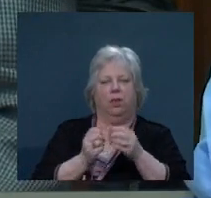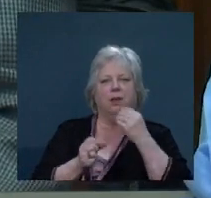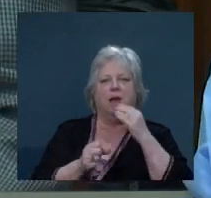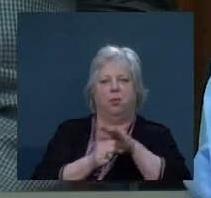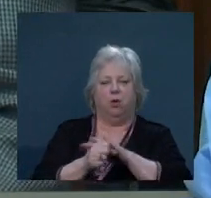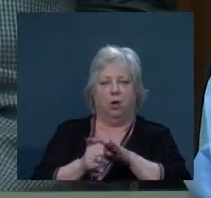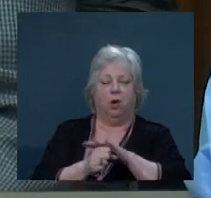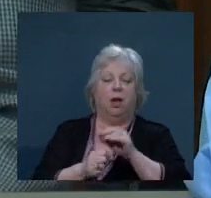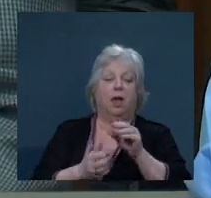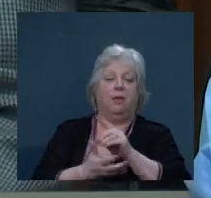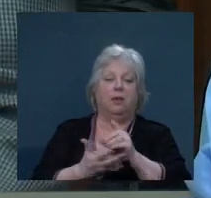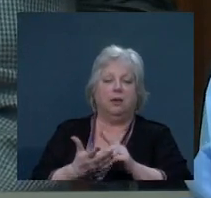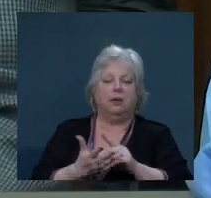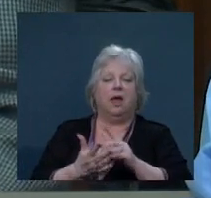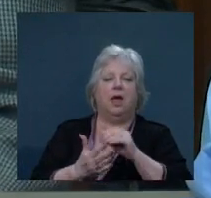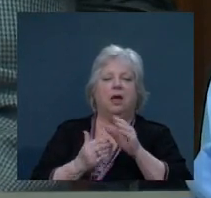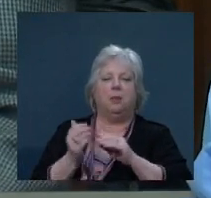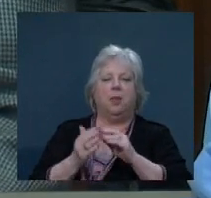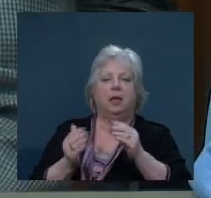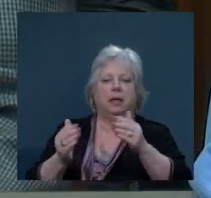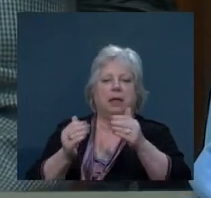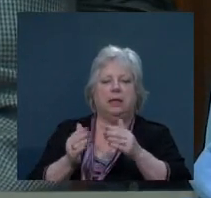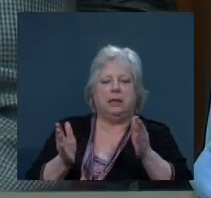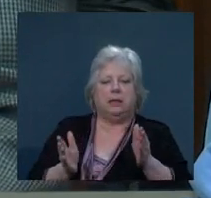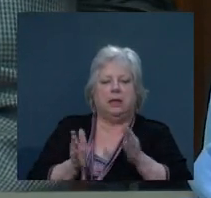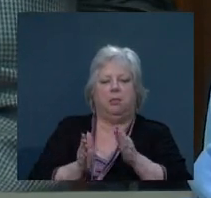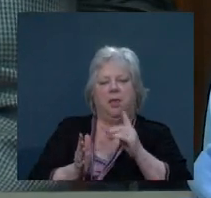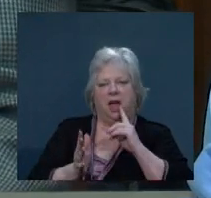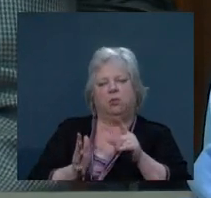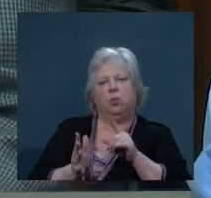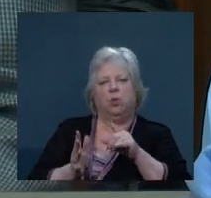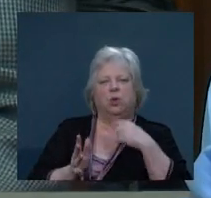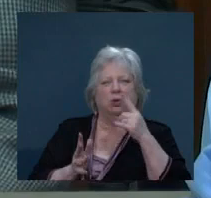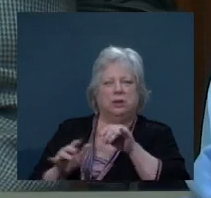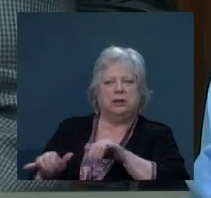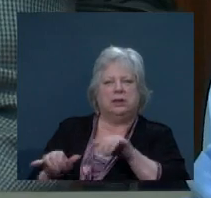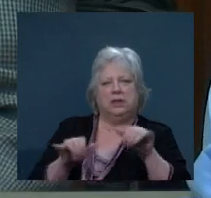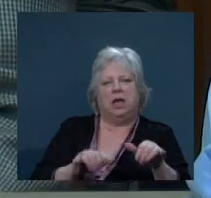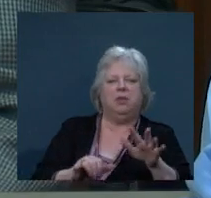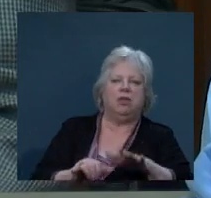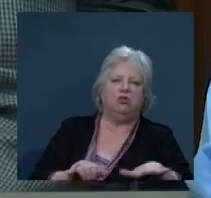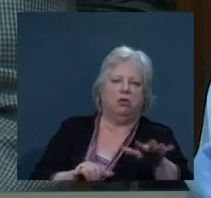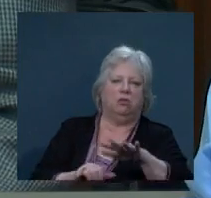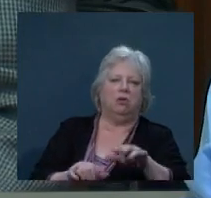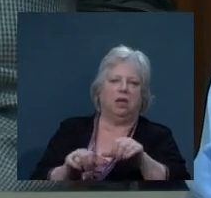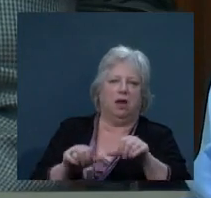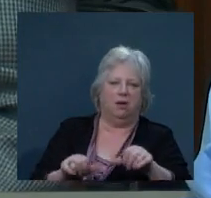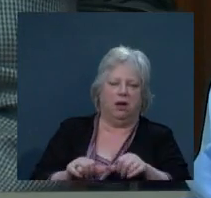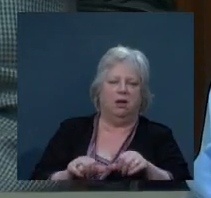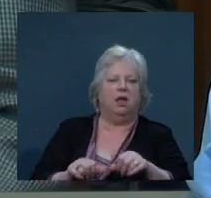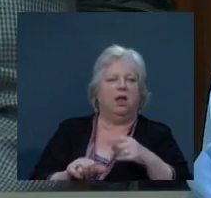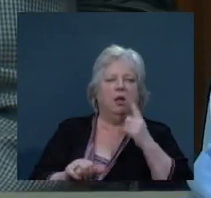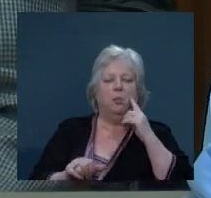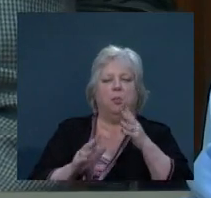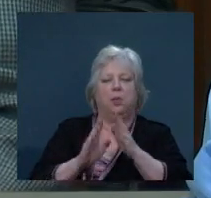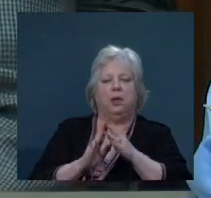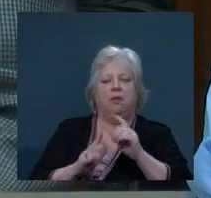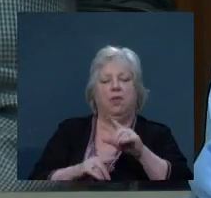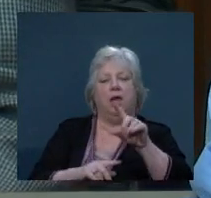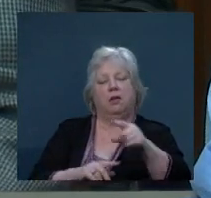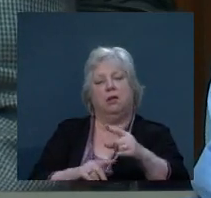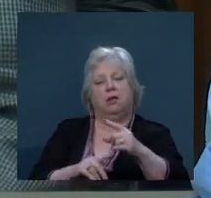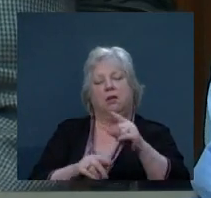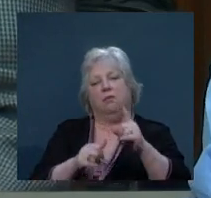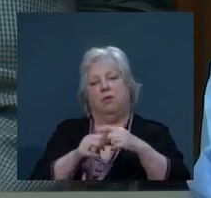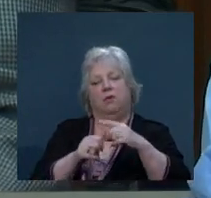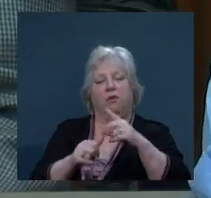the design and building setbacks of the proposed structures will be compatible with the general area. Staff believes the proposed principal and accessory structures will have no